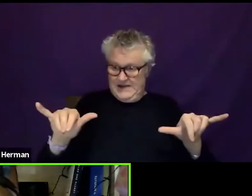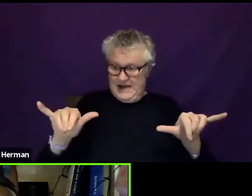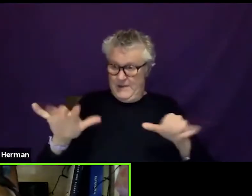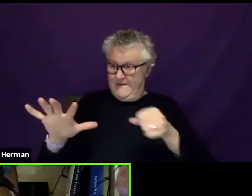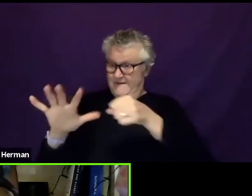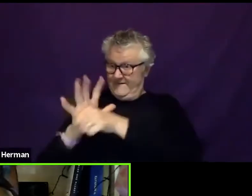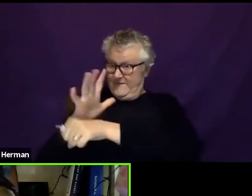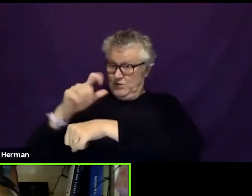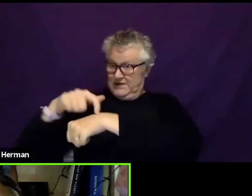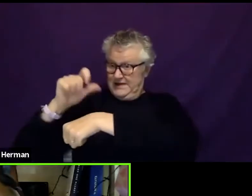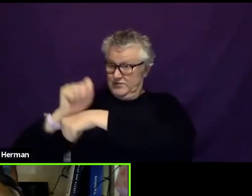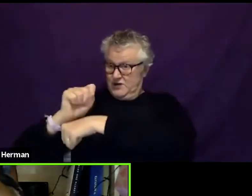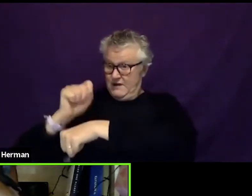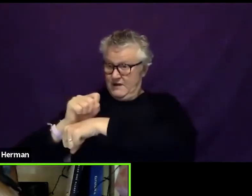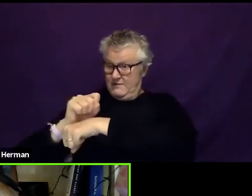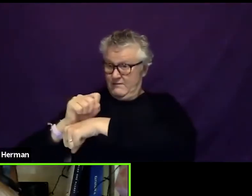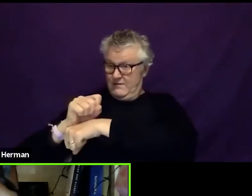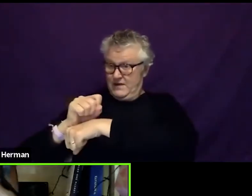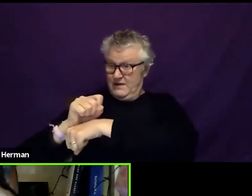So I didn't really